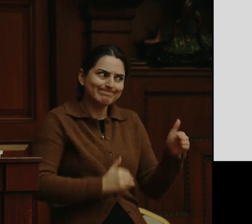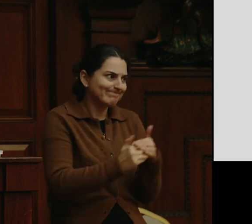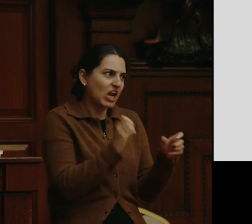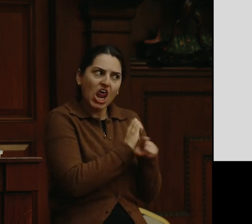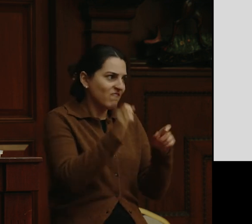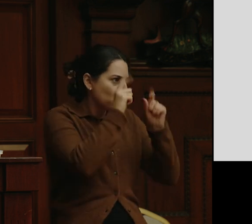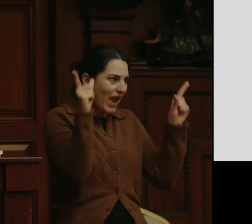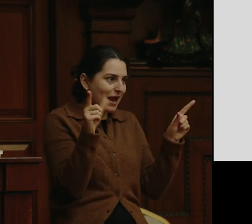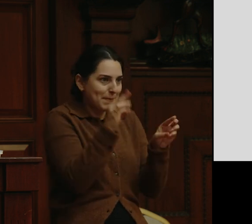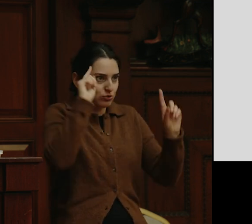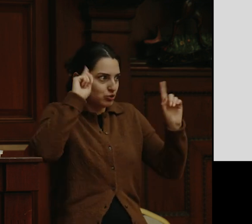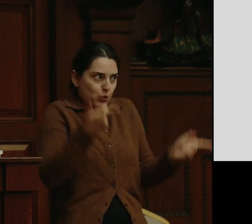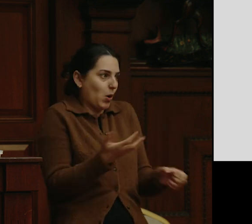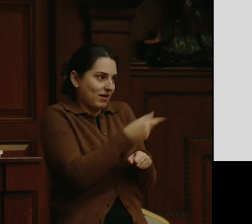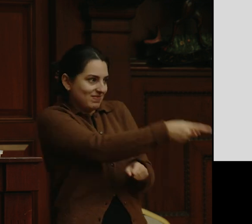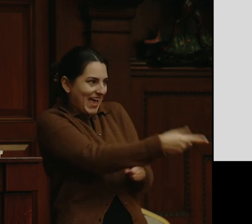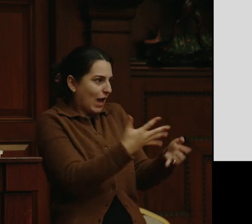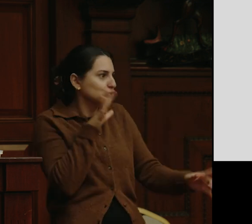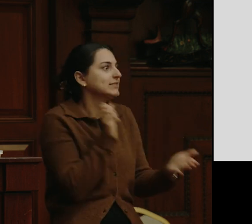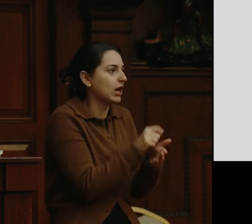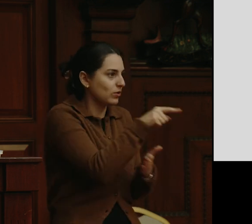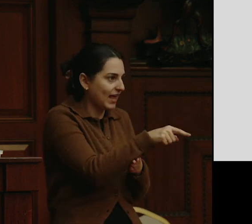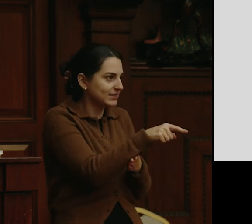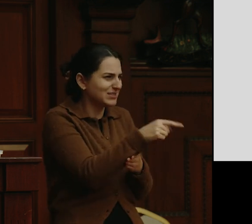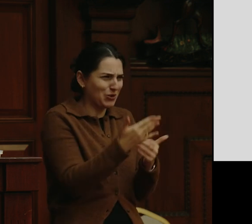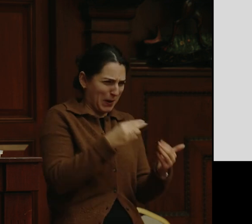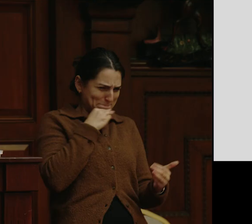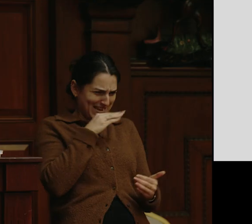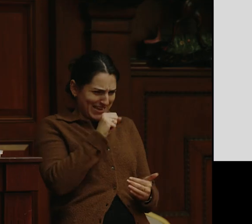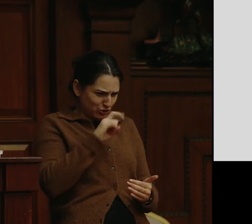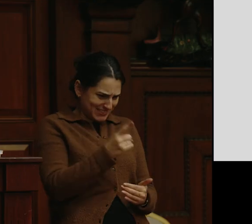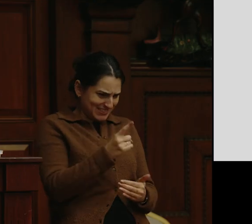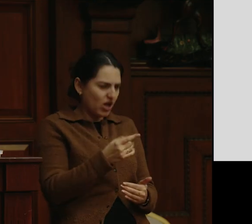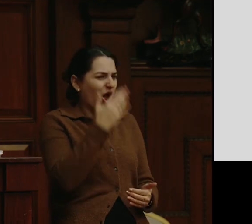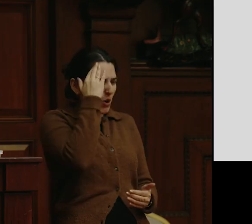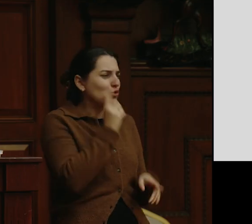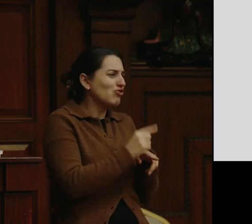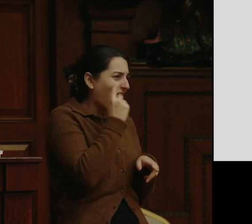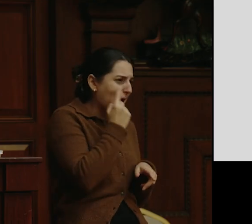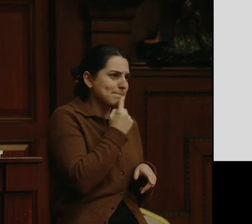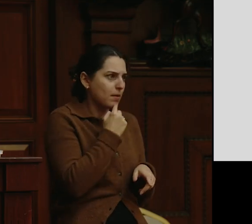awareness about diagnosing it, the nature of the disease beyond dry eyes and